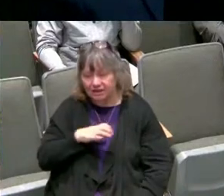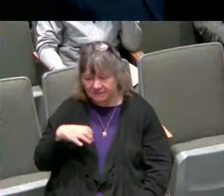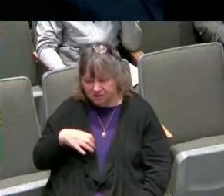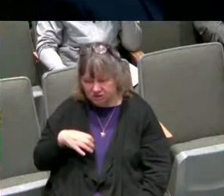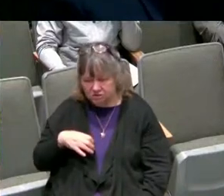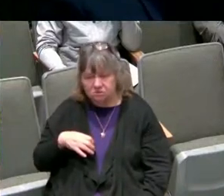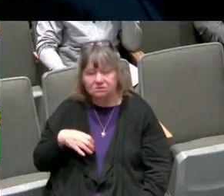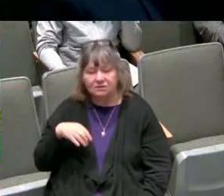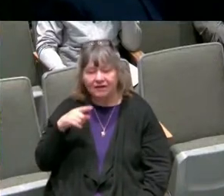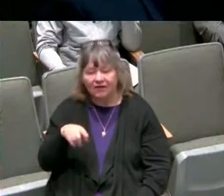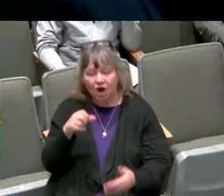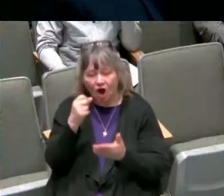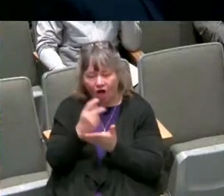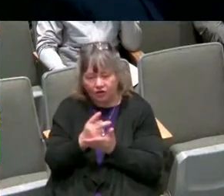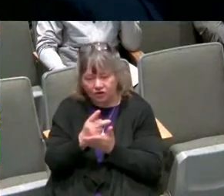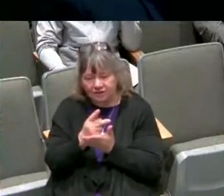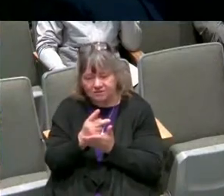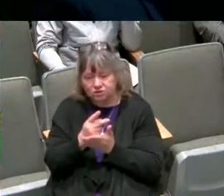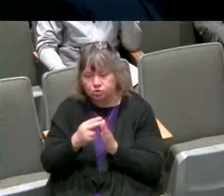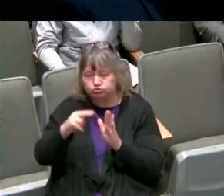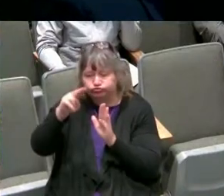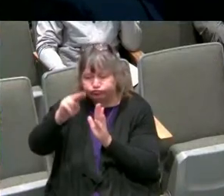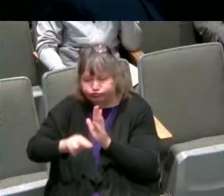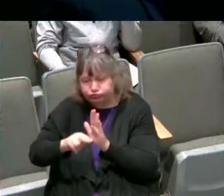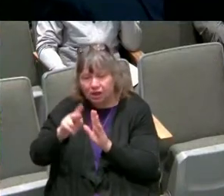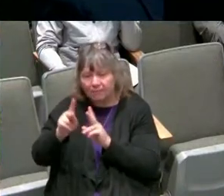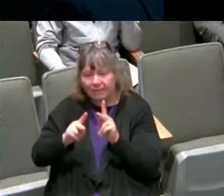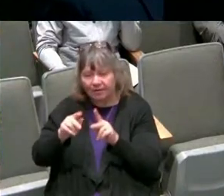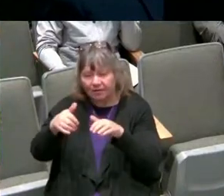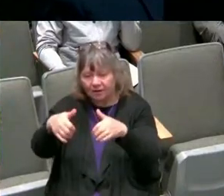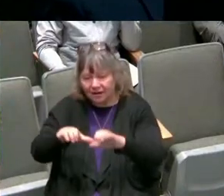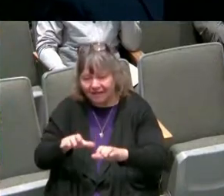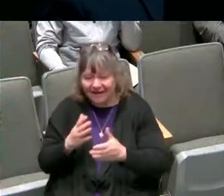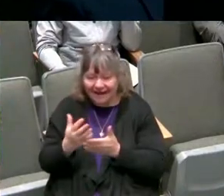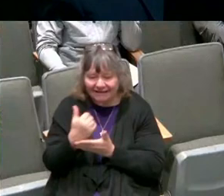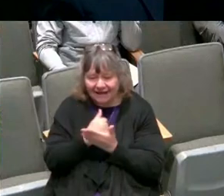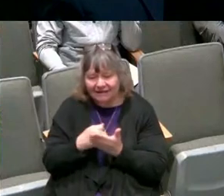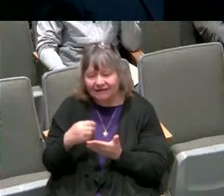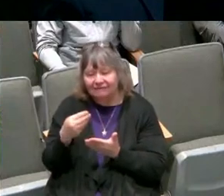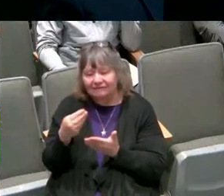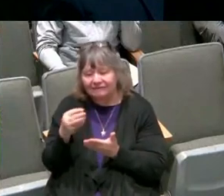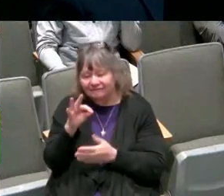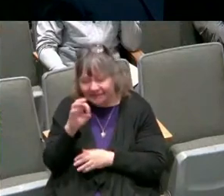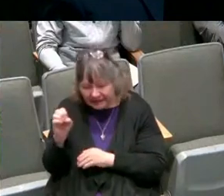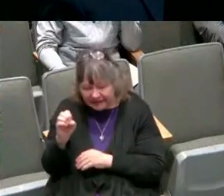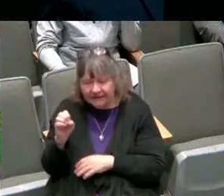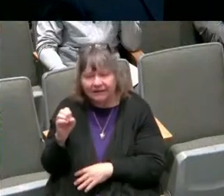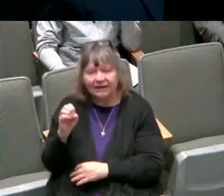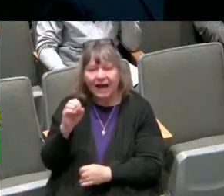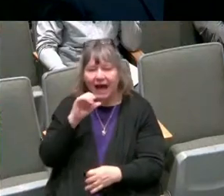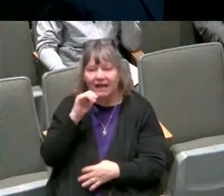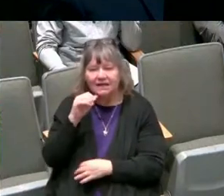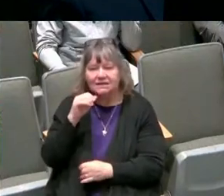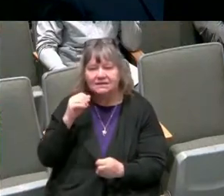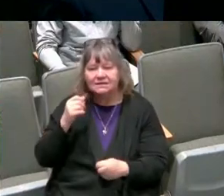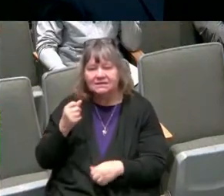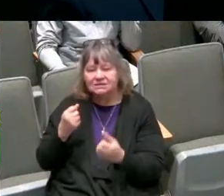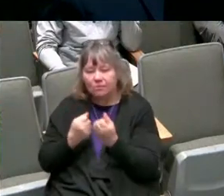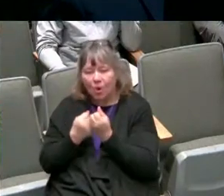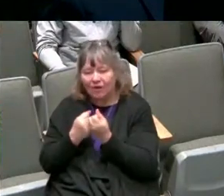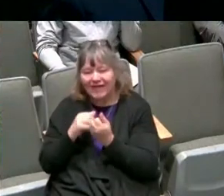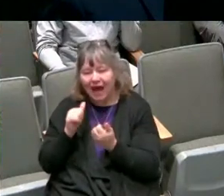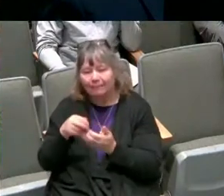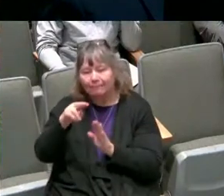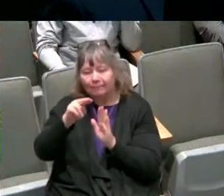authorized to inter people in the cemeteries they collect a small fund and support that burial